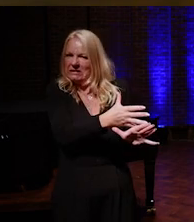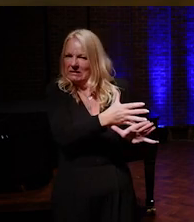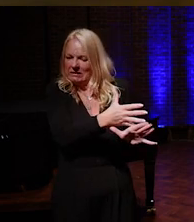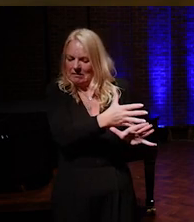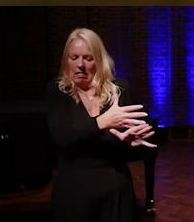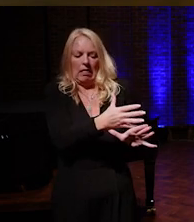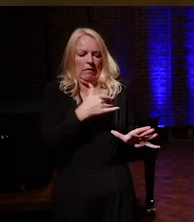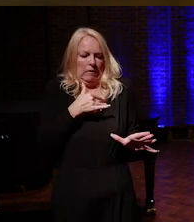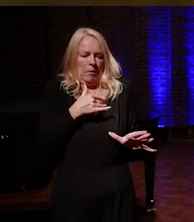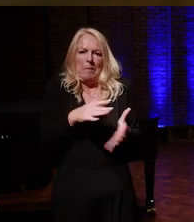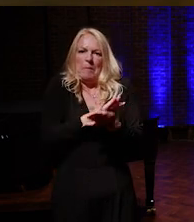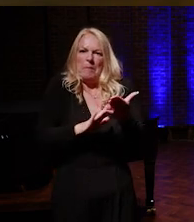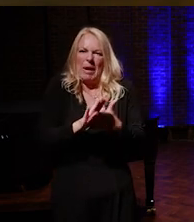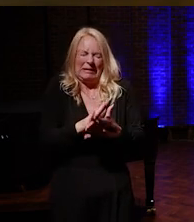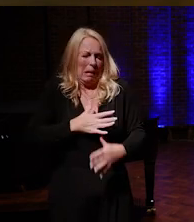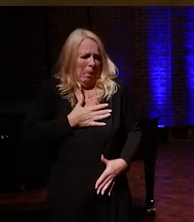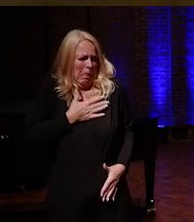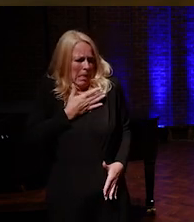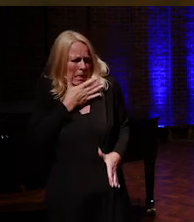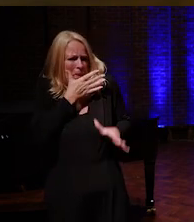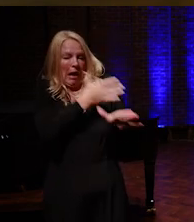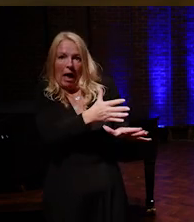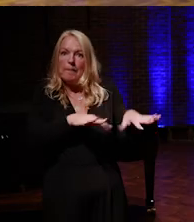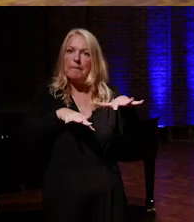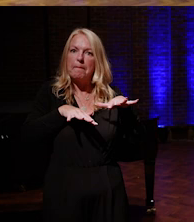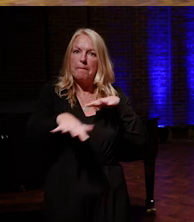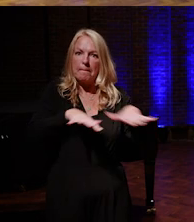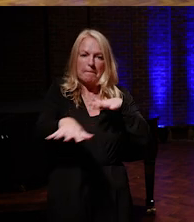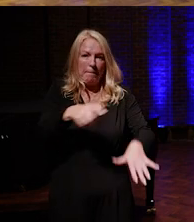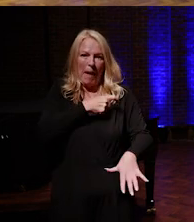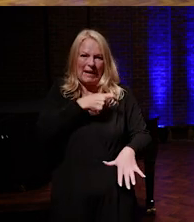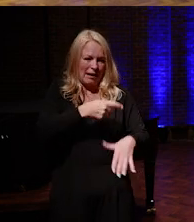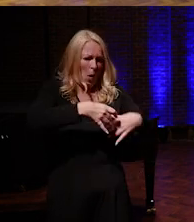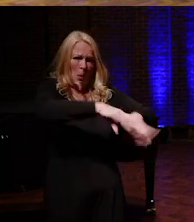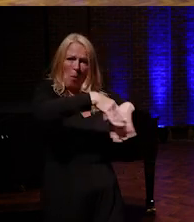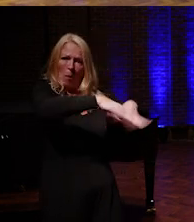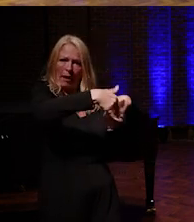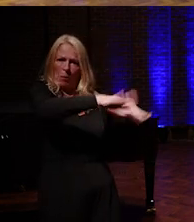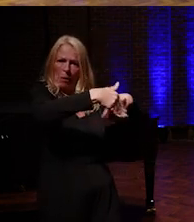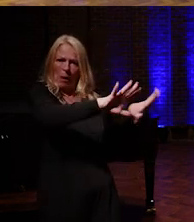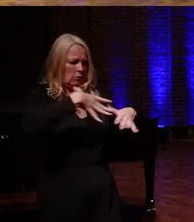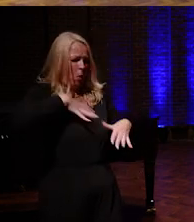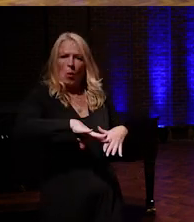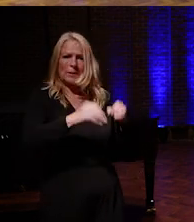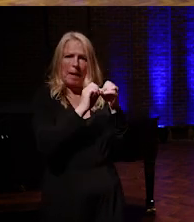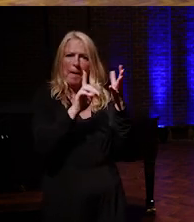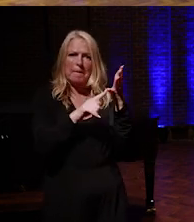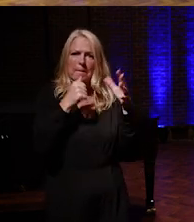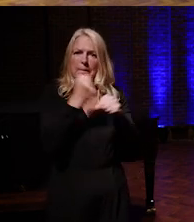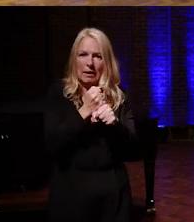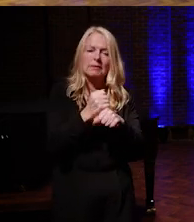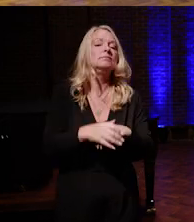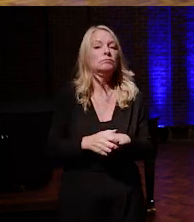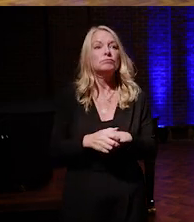produces this feeling of revulsion, that panicky feeling that you need to get that thing far away from you right now. And I'm sure you've probably all